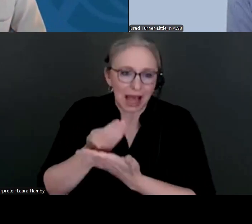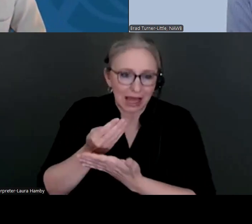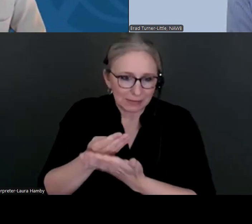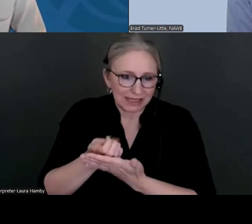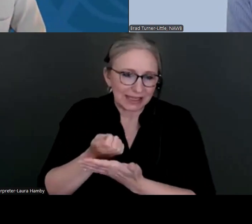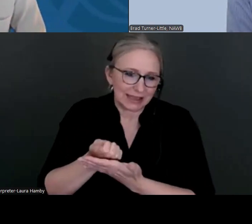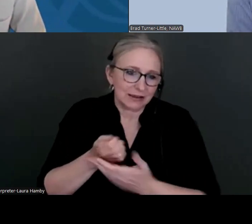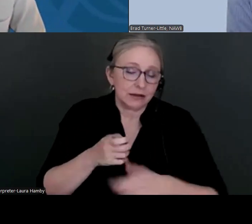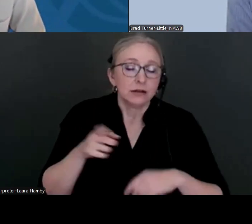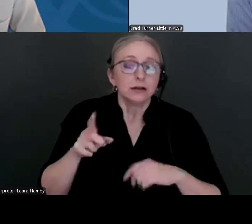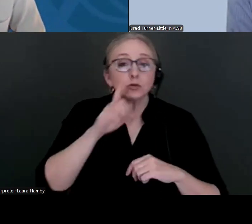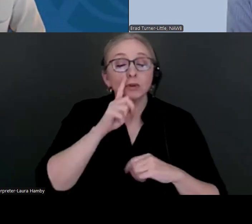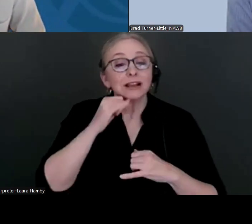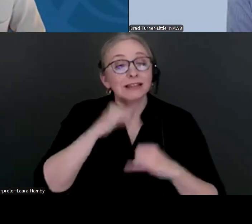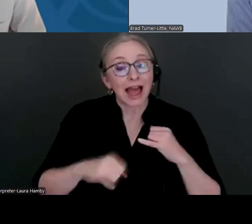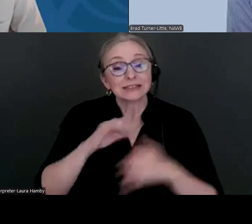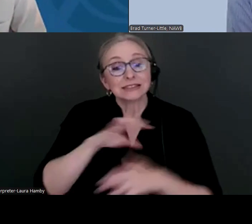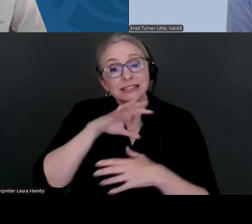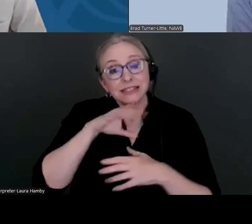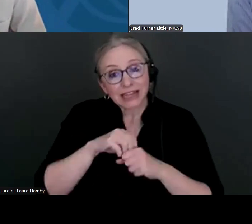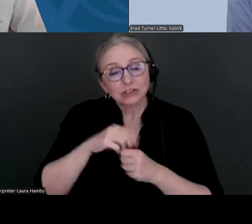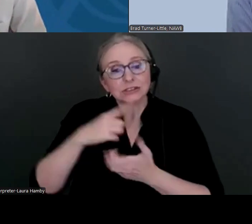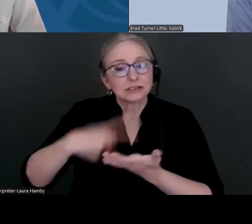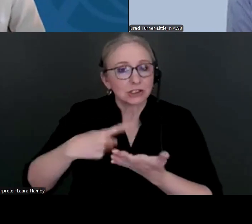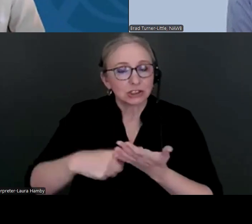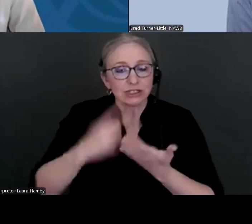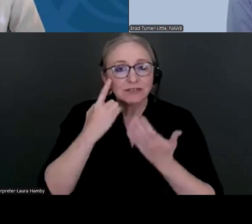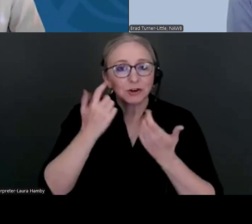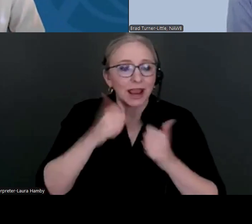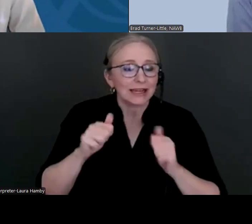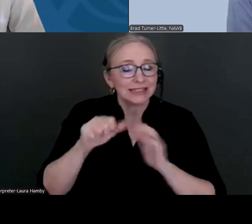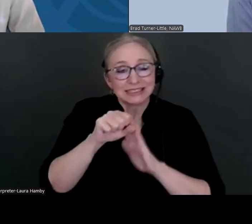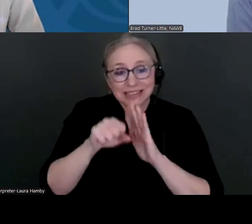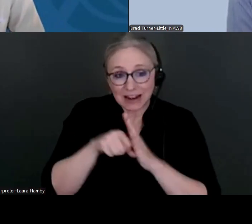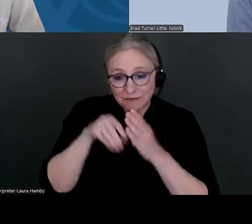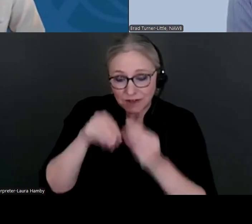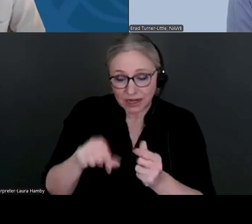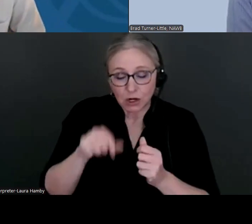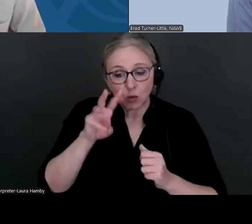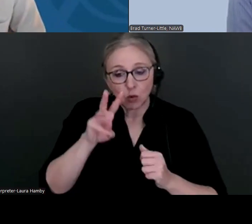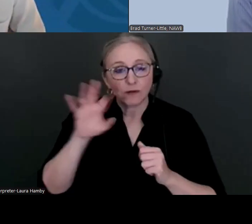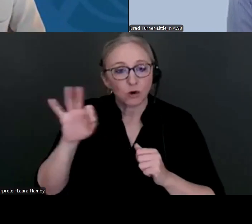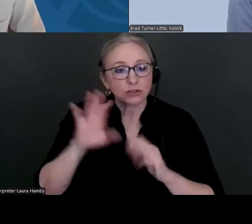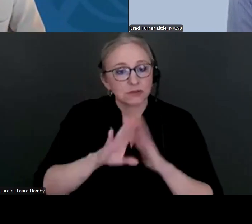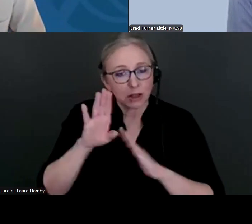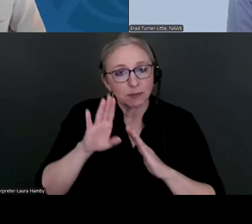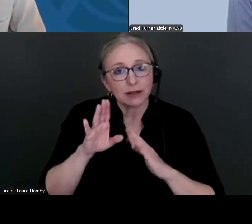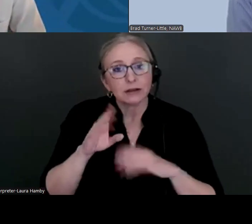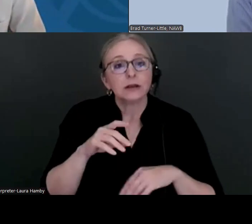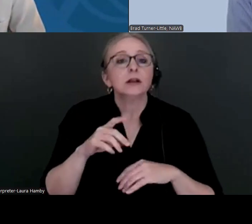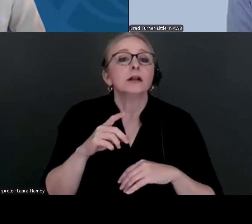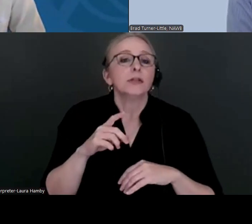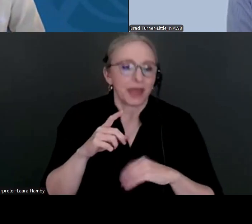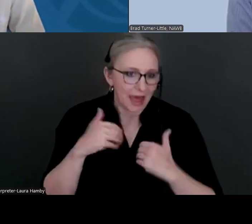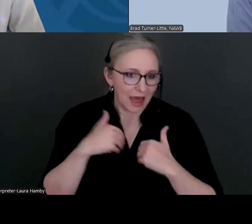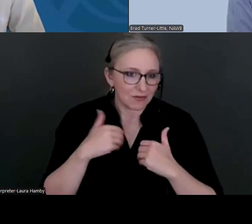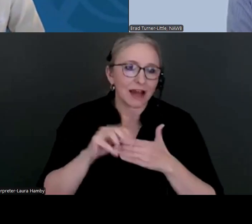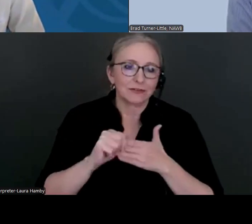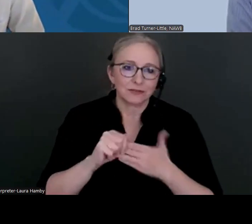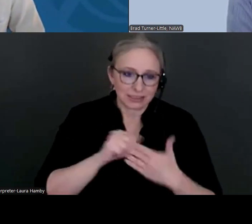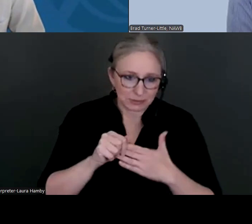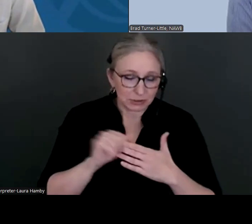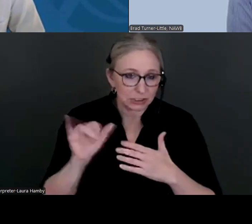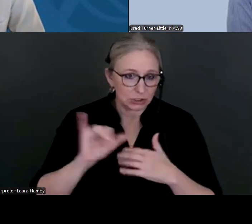is potentially engage in discussion if there are any state-funded workforce development initiatives. Those often have a lot of flexibility as